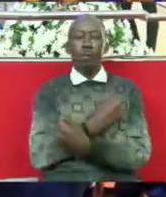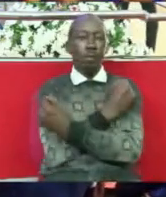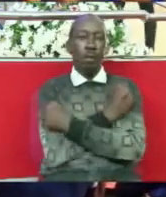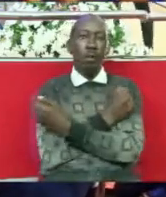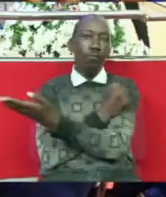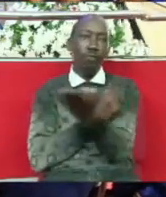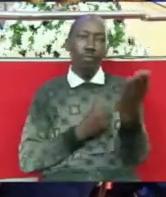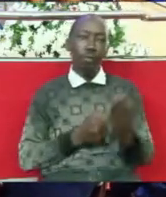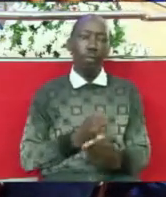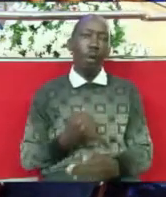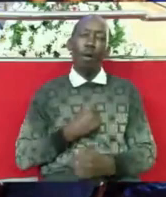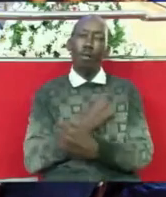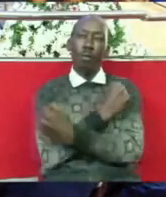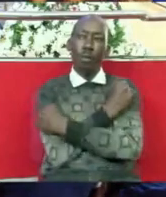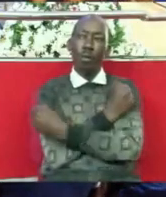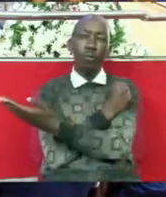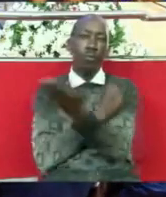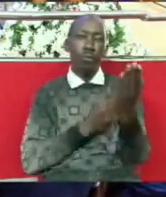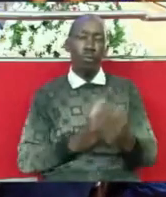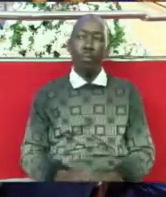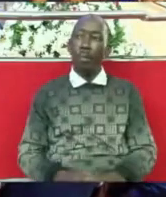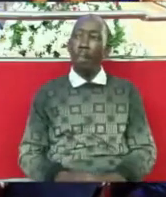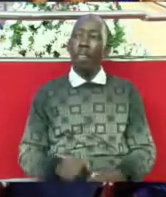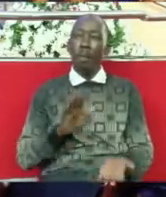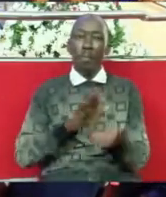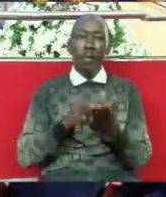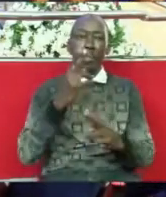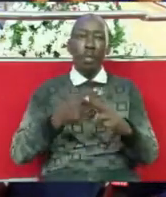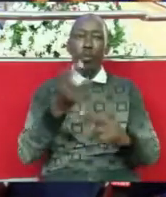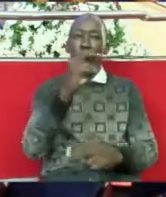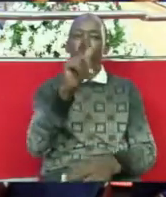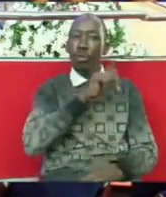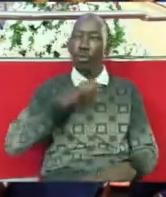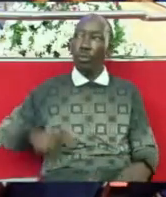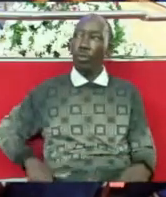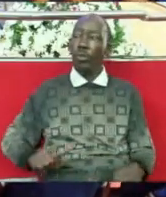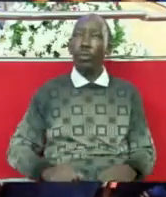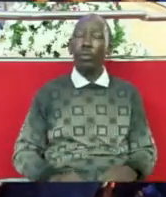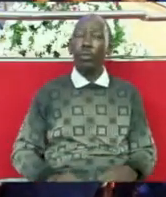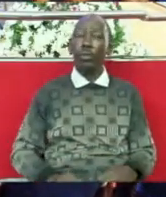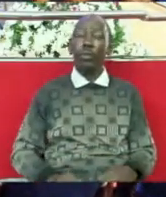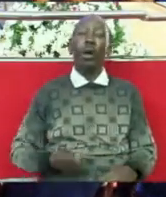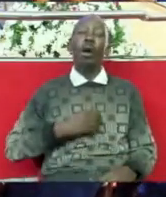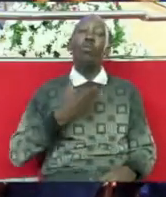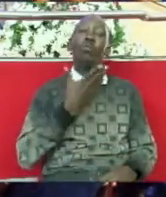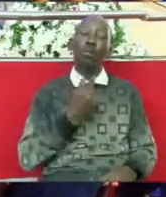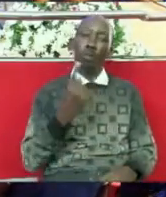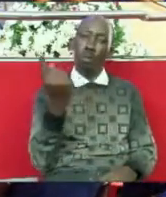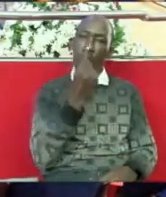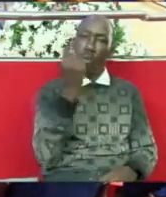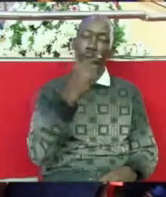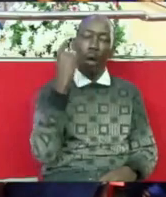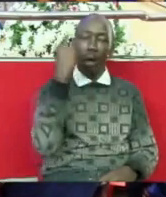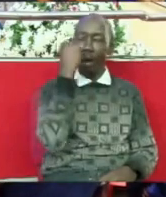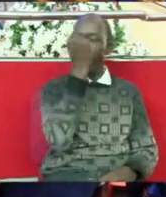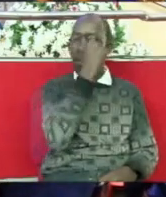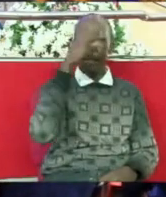you. I love you. Praise the name of the Lord. And I want us just with eyes